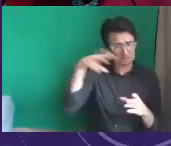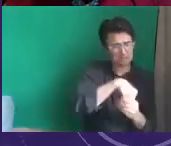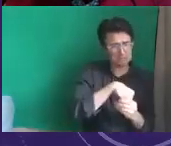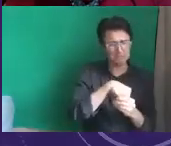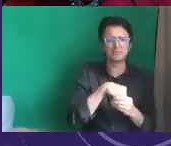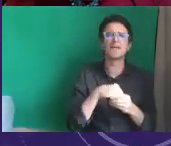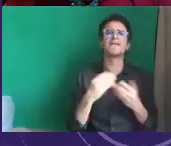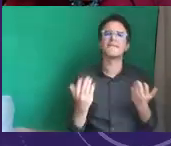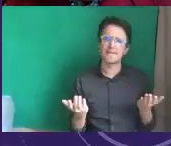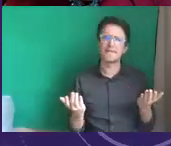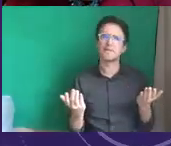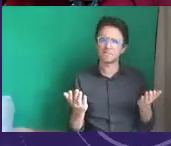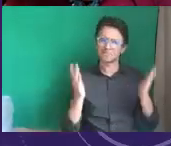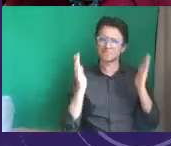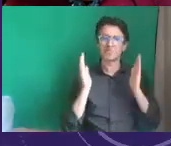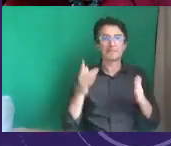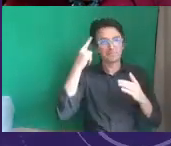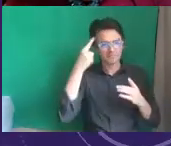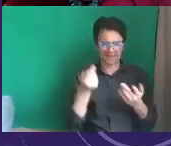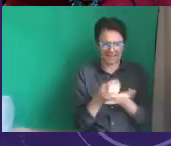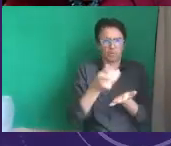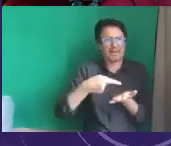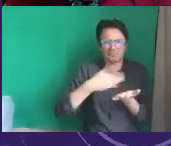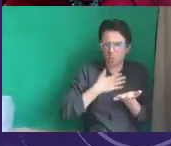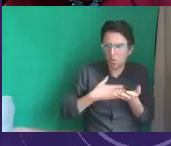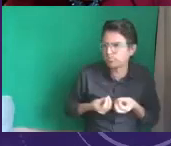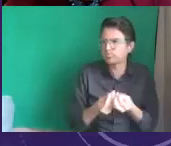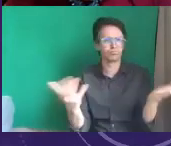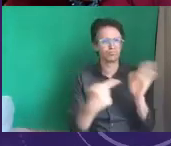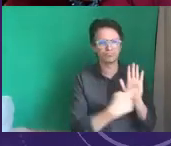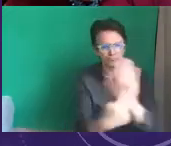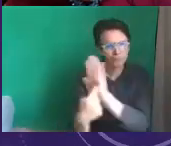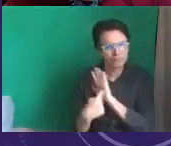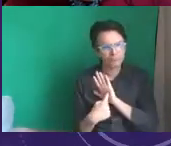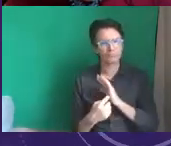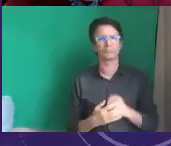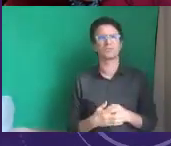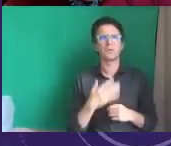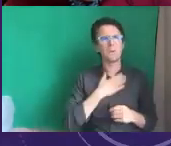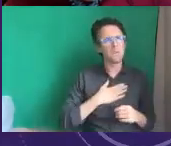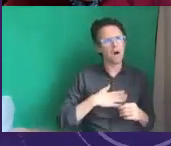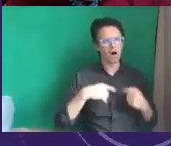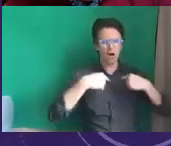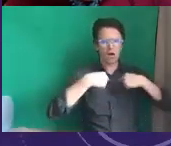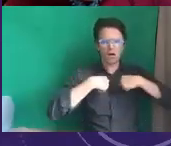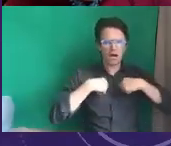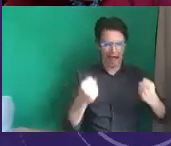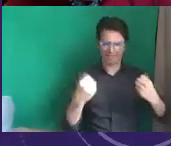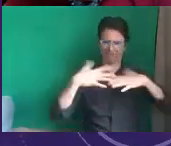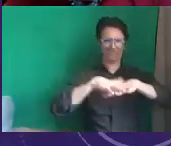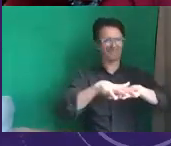to achieve true inclusion, everyone on the team needs to understand how to do inclusive and